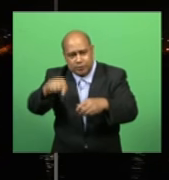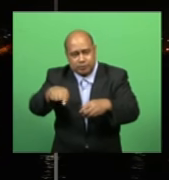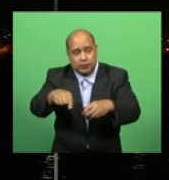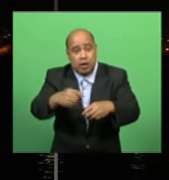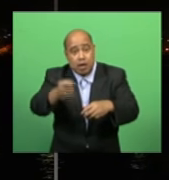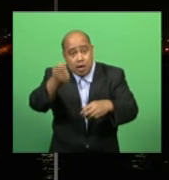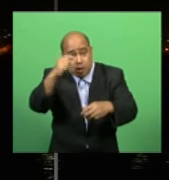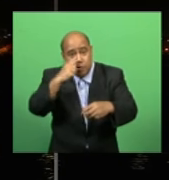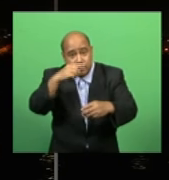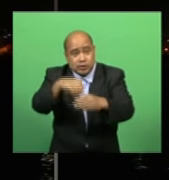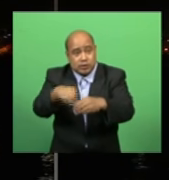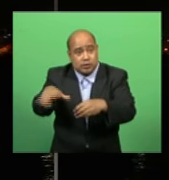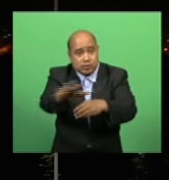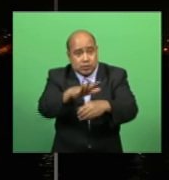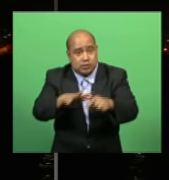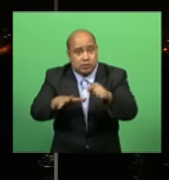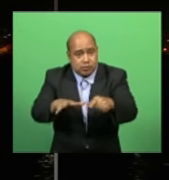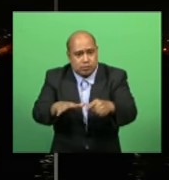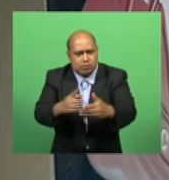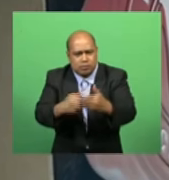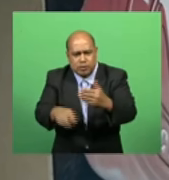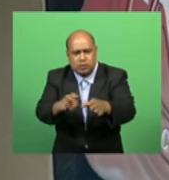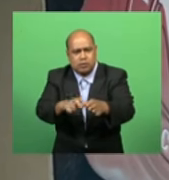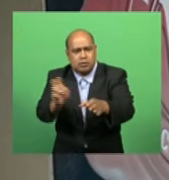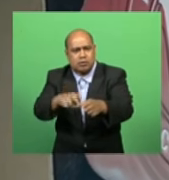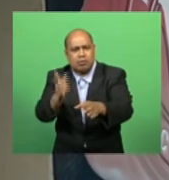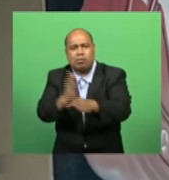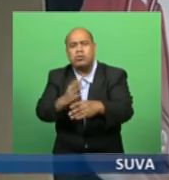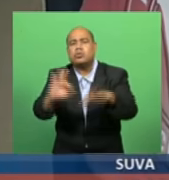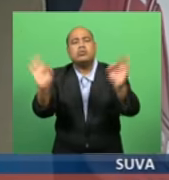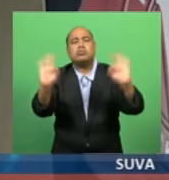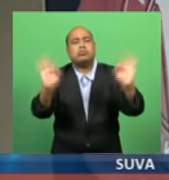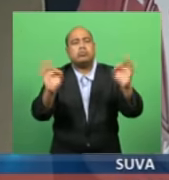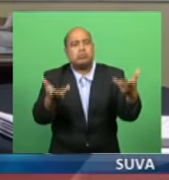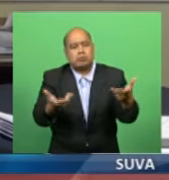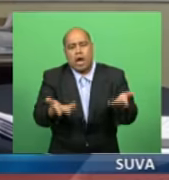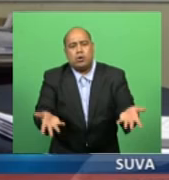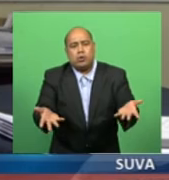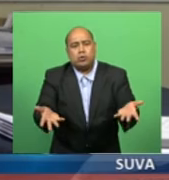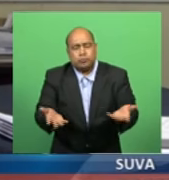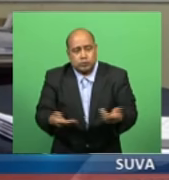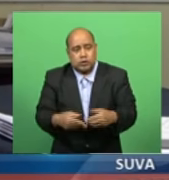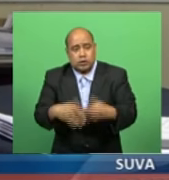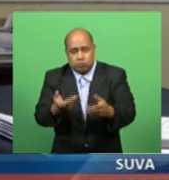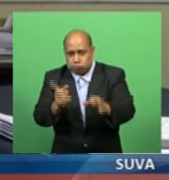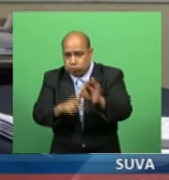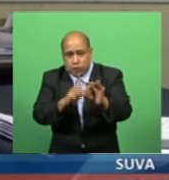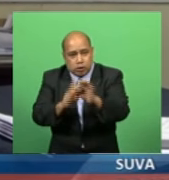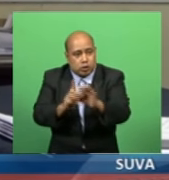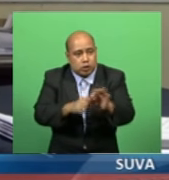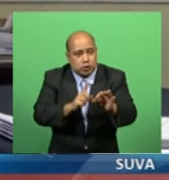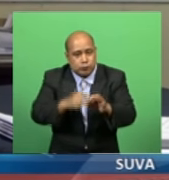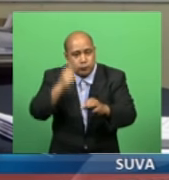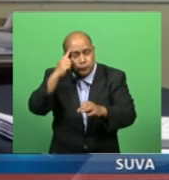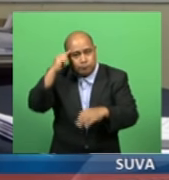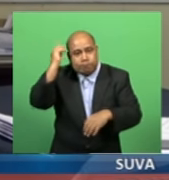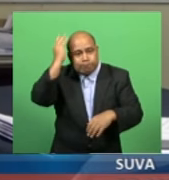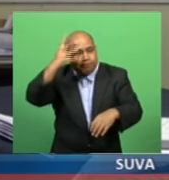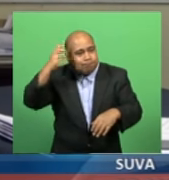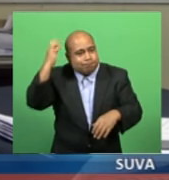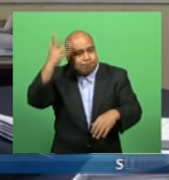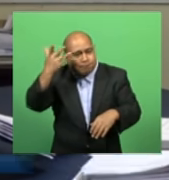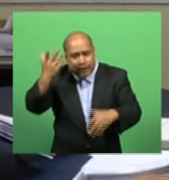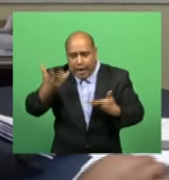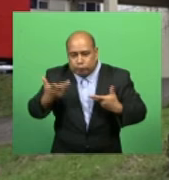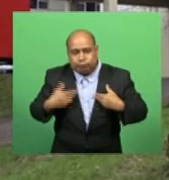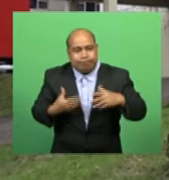Prakash spoke to 2 nightclub owners. A question that is nagging the owner of Deep Sea Entertainment is how many patrons